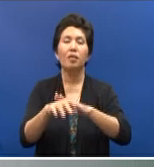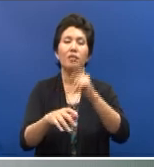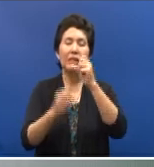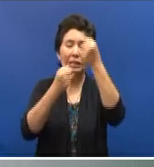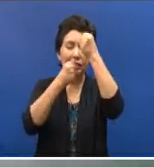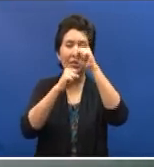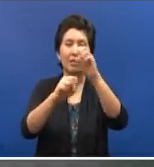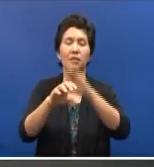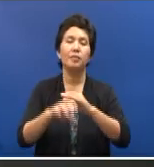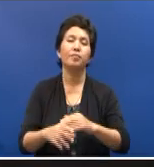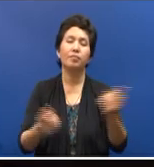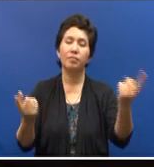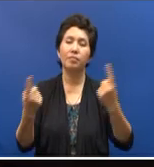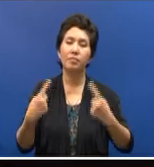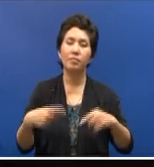witchcraft.